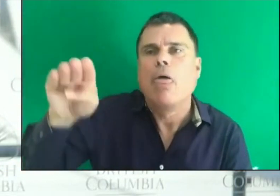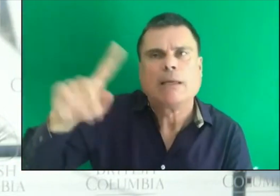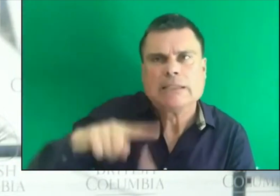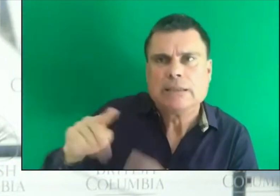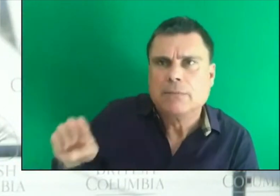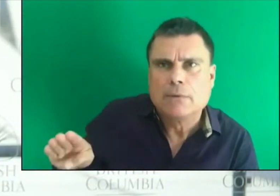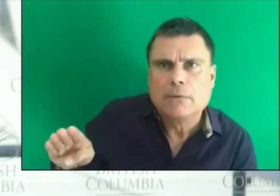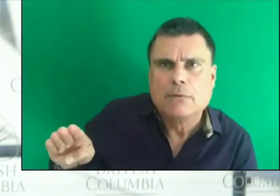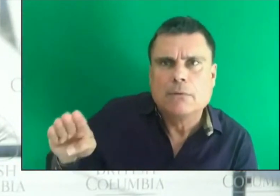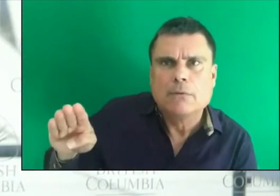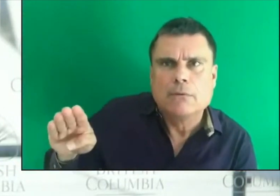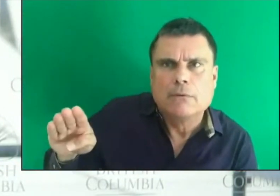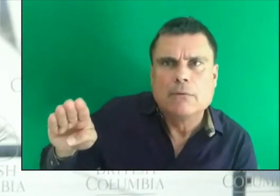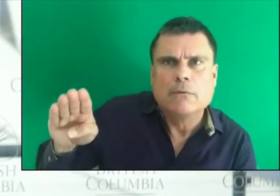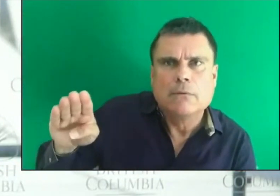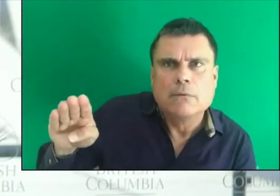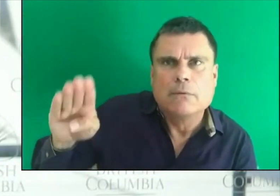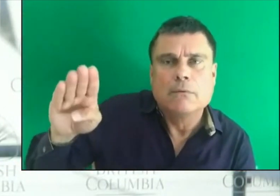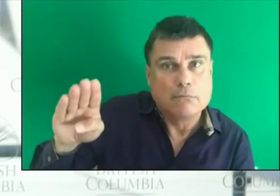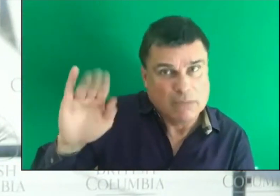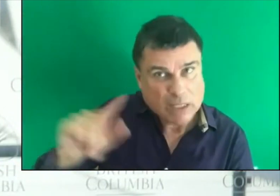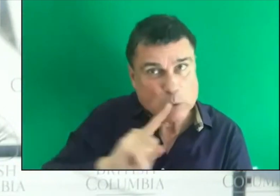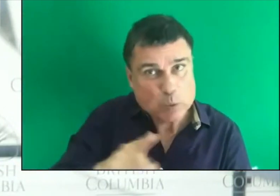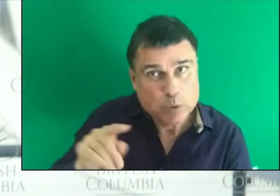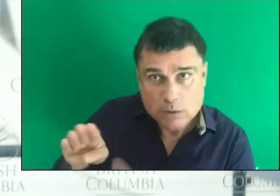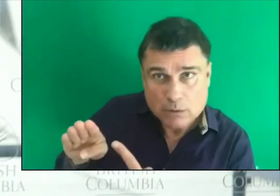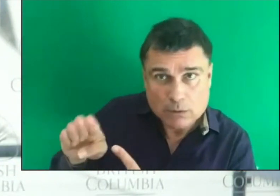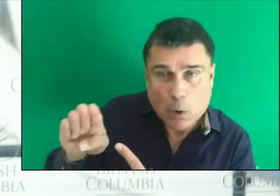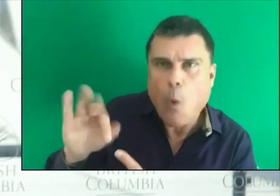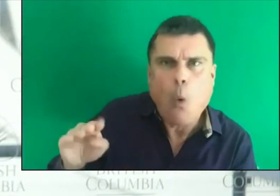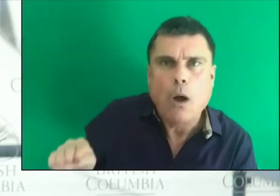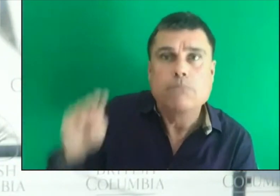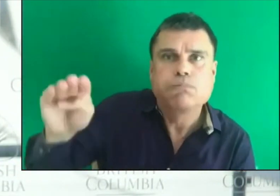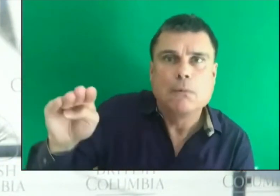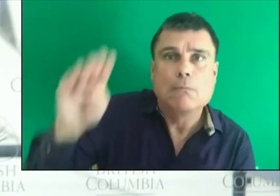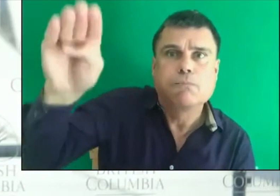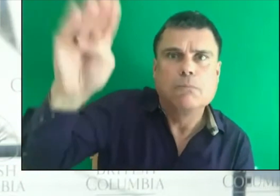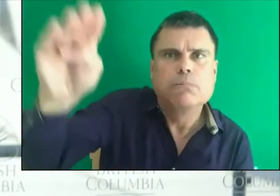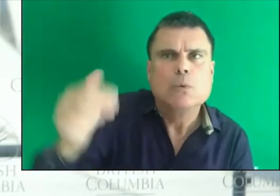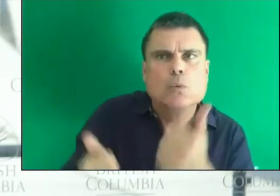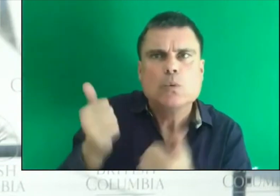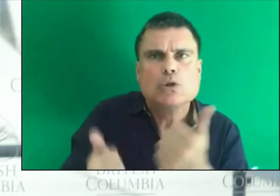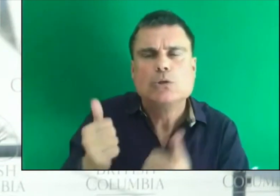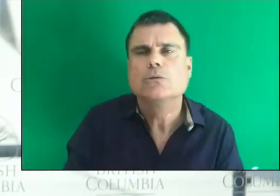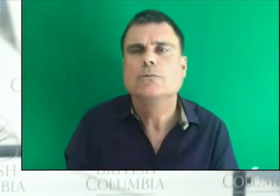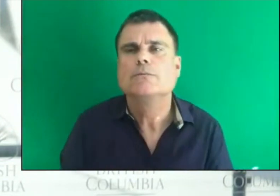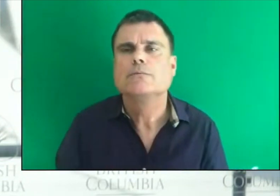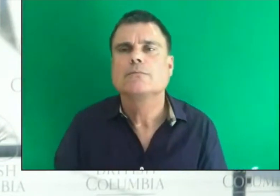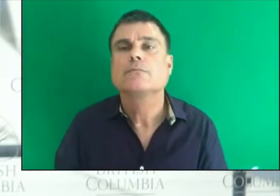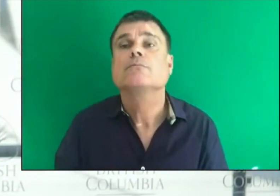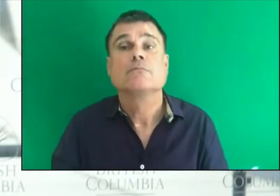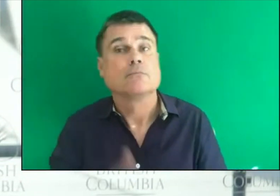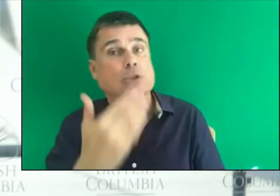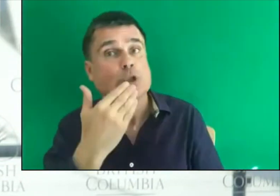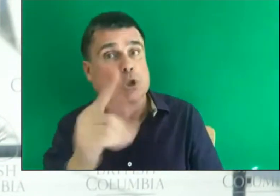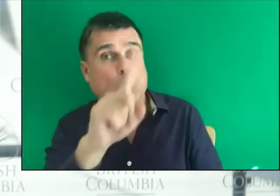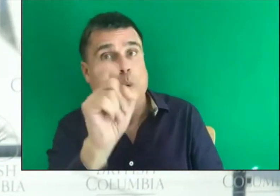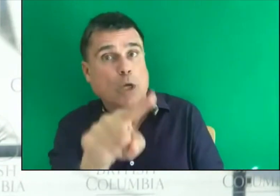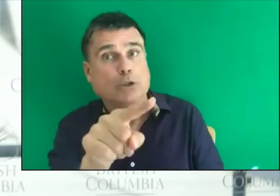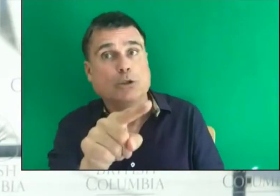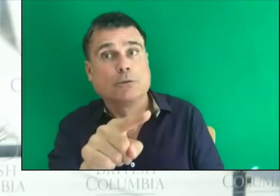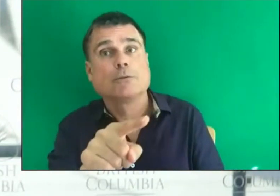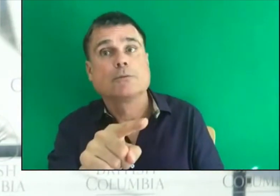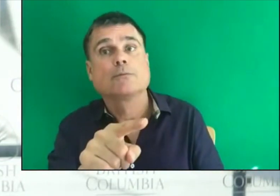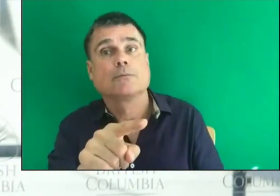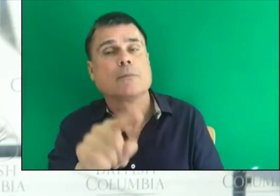Henry, I think at the last modeling update you mentioned that the case numbers in BC were increasing in a linear fashion rather